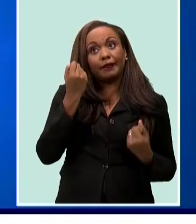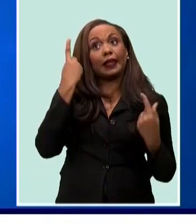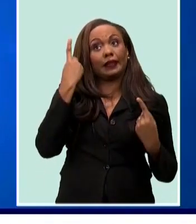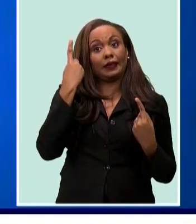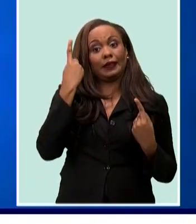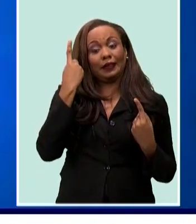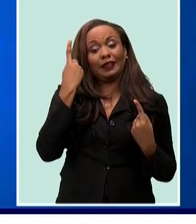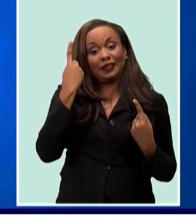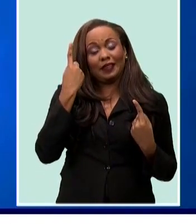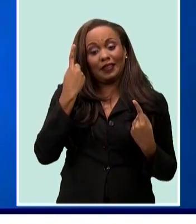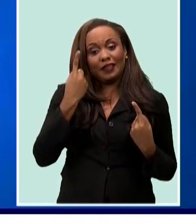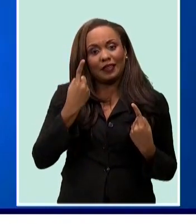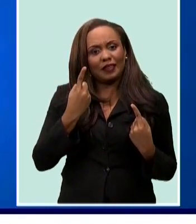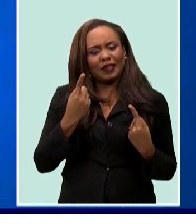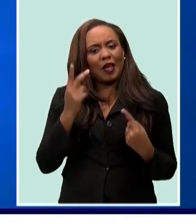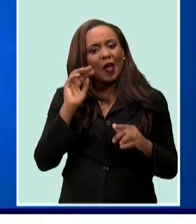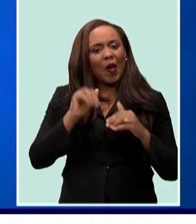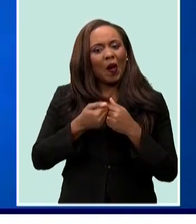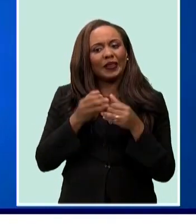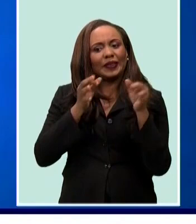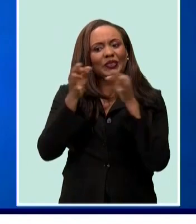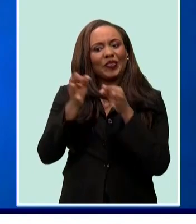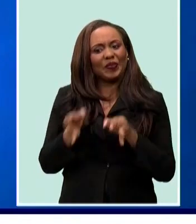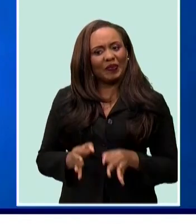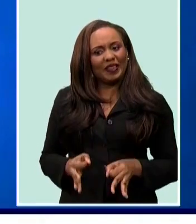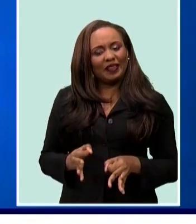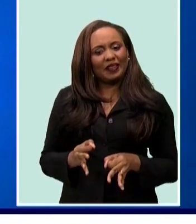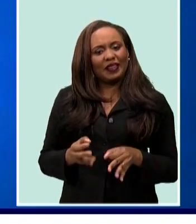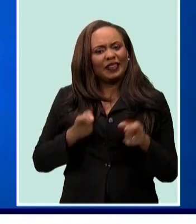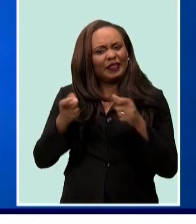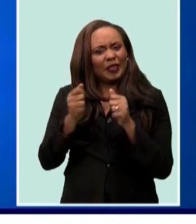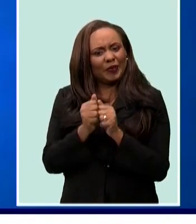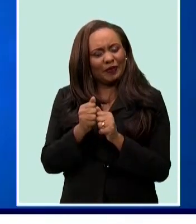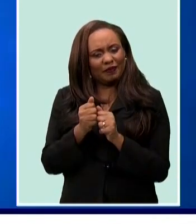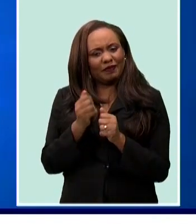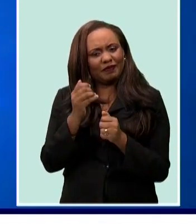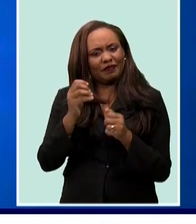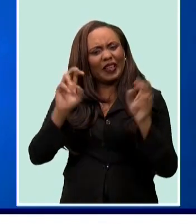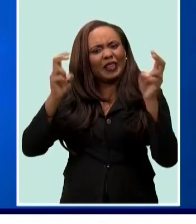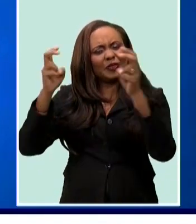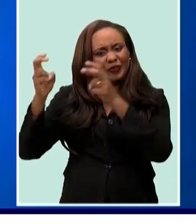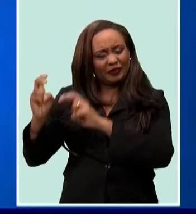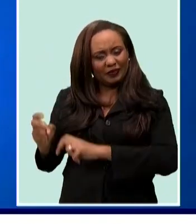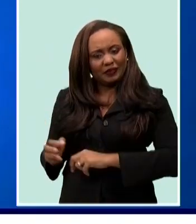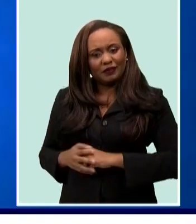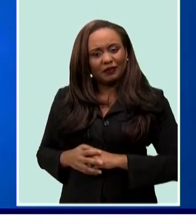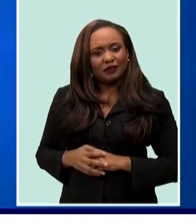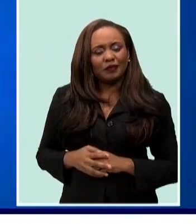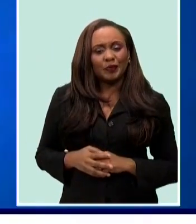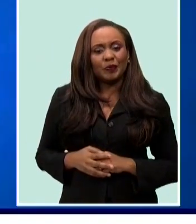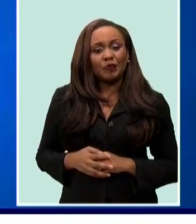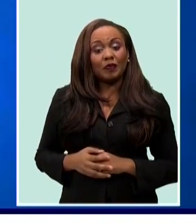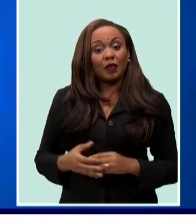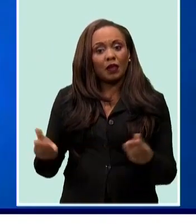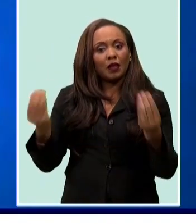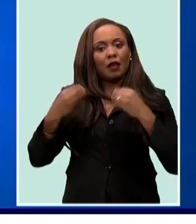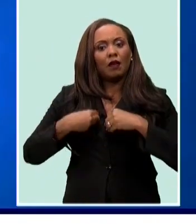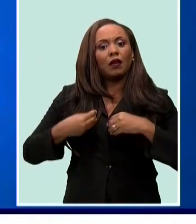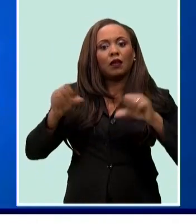to speak to certain issues when issues come to the fore. And it could also give us the ability